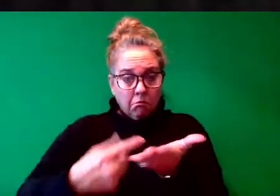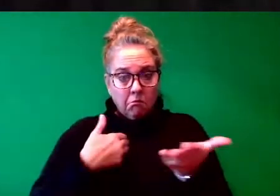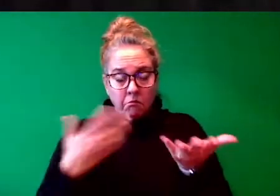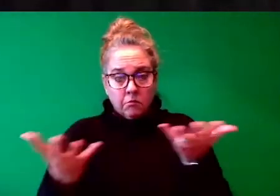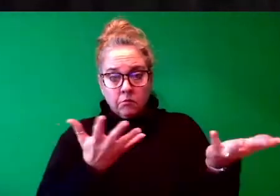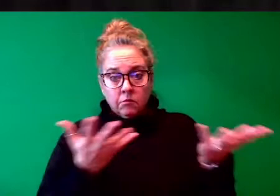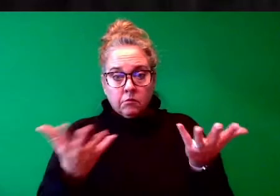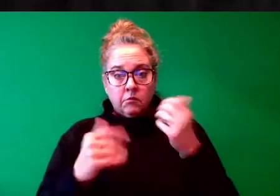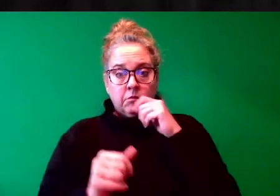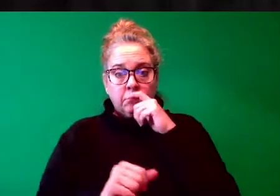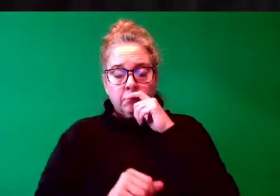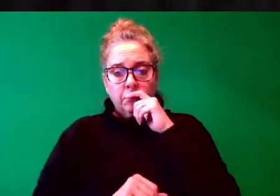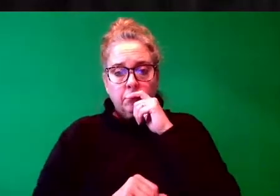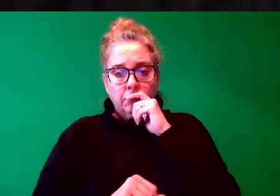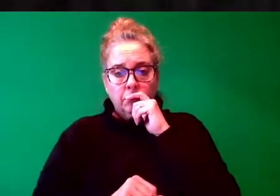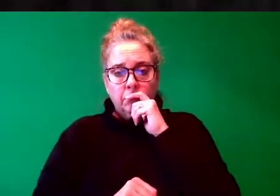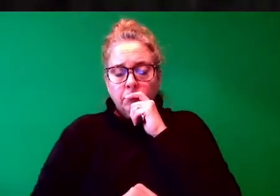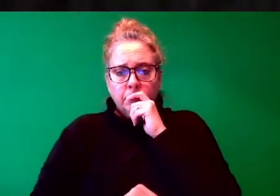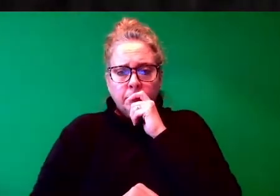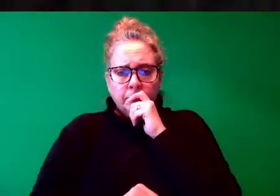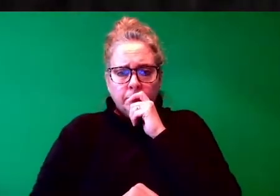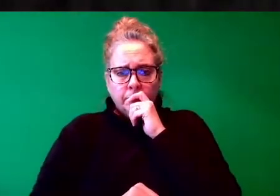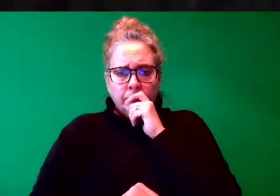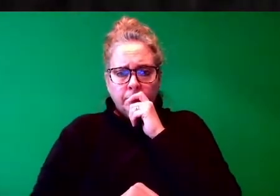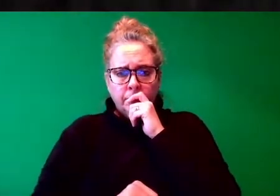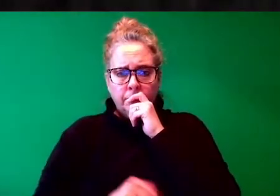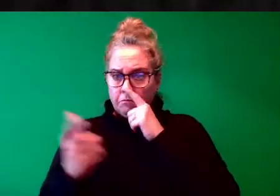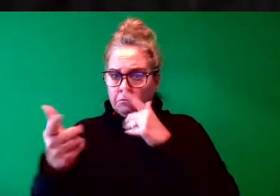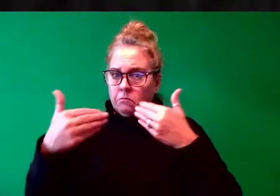Sure. Yeah, go ahead.